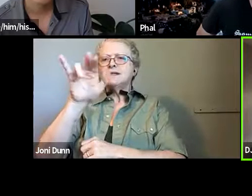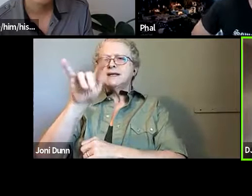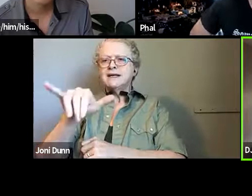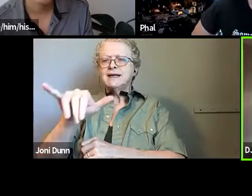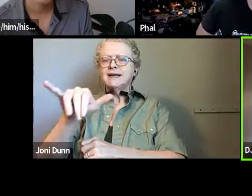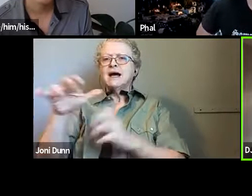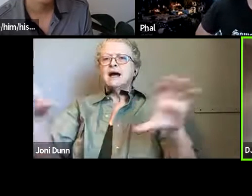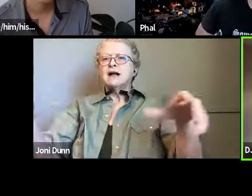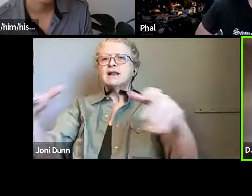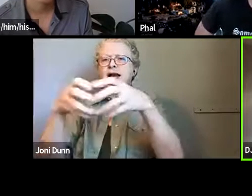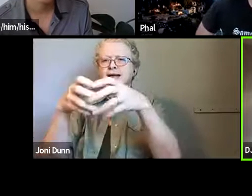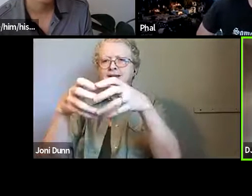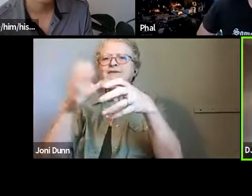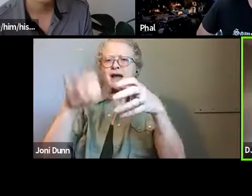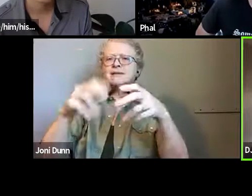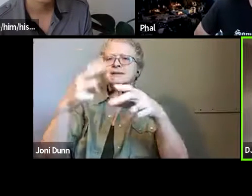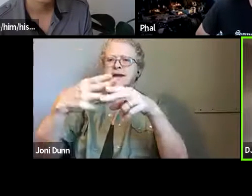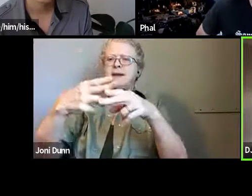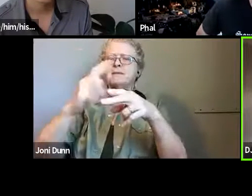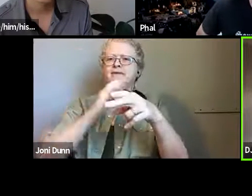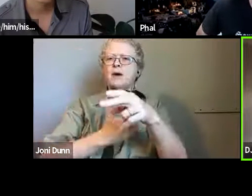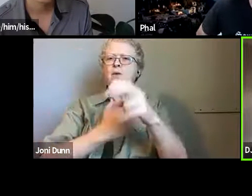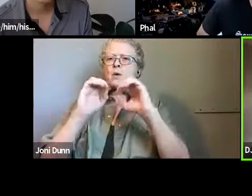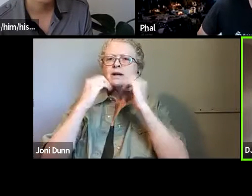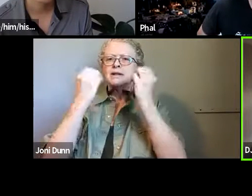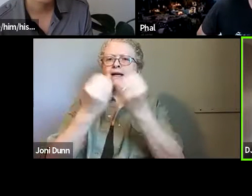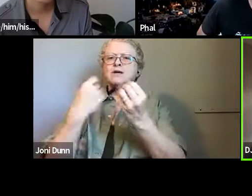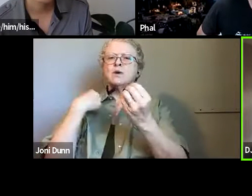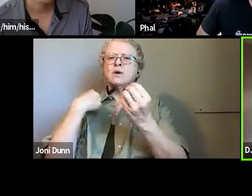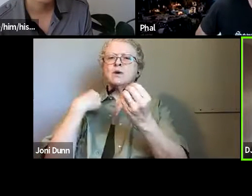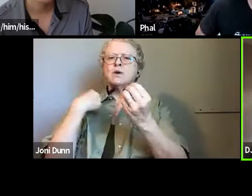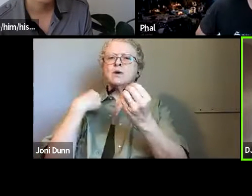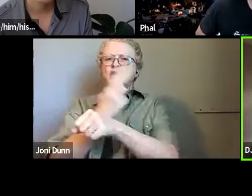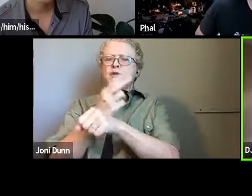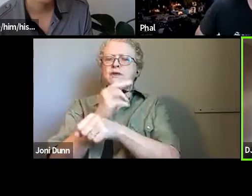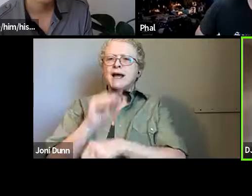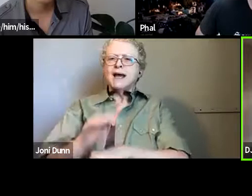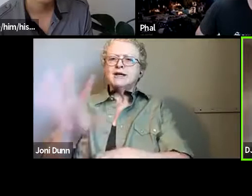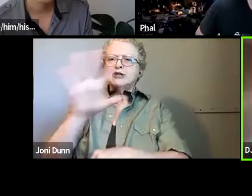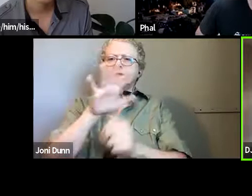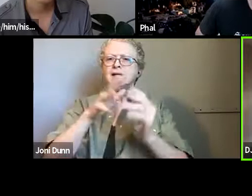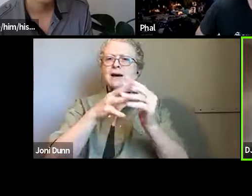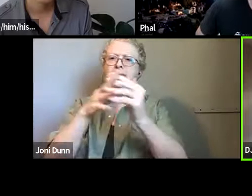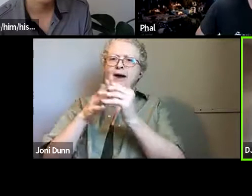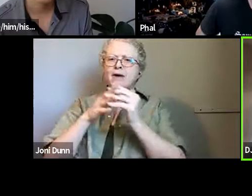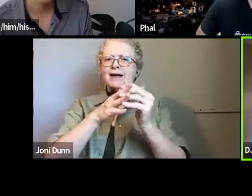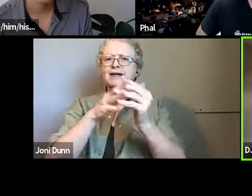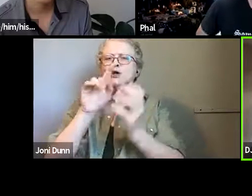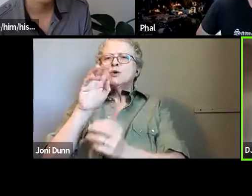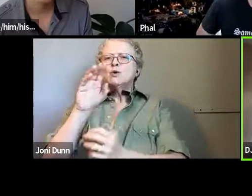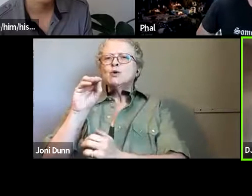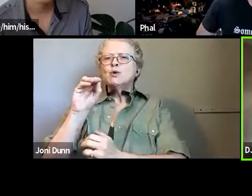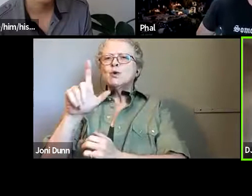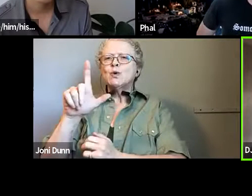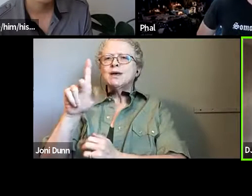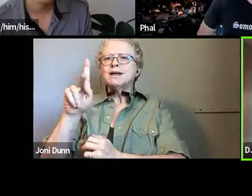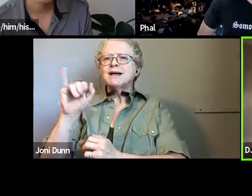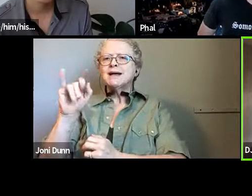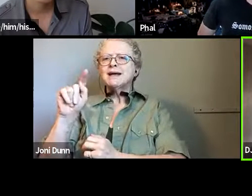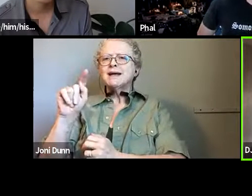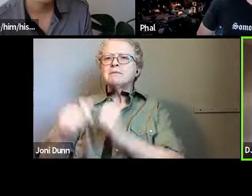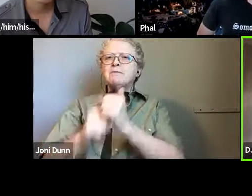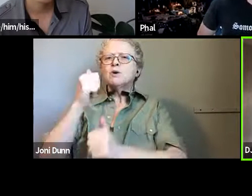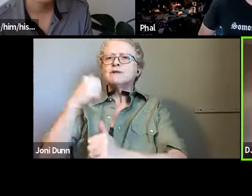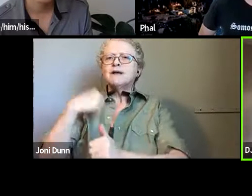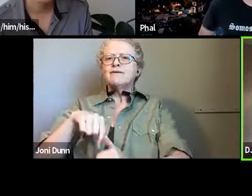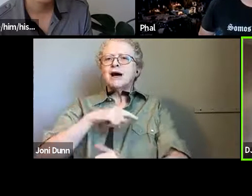doing political educational series. We utilized the Asian American Racial Justice Toolkit even though majority of us in our group is